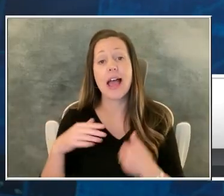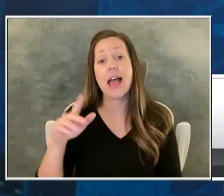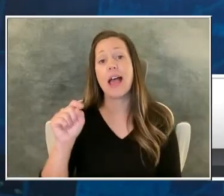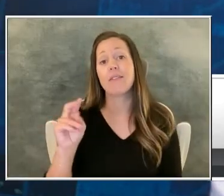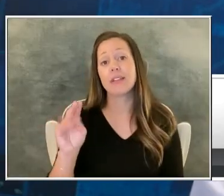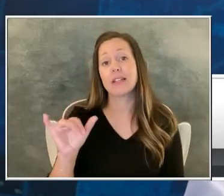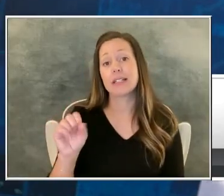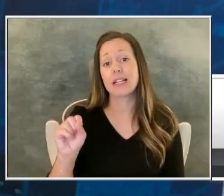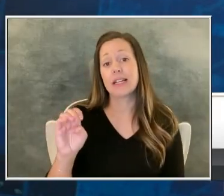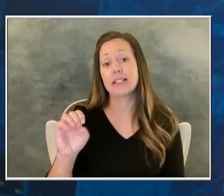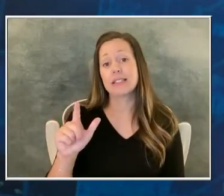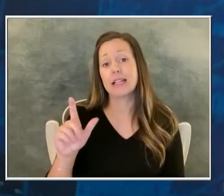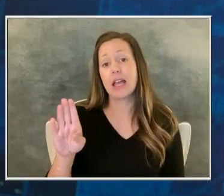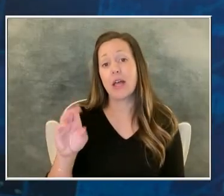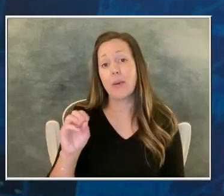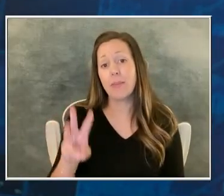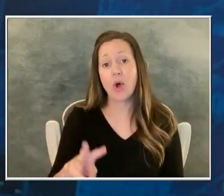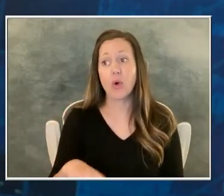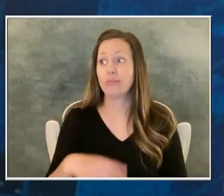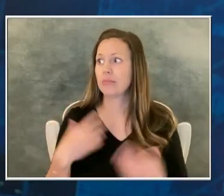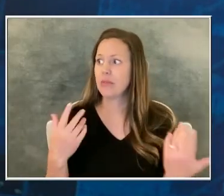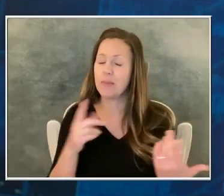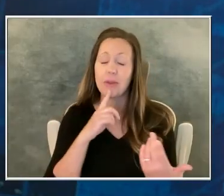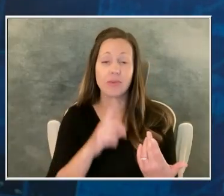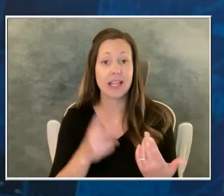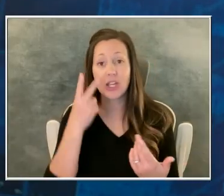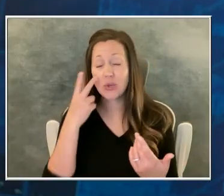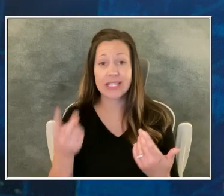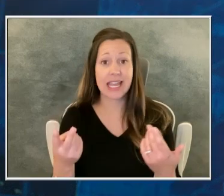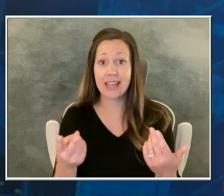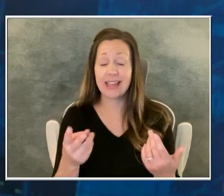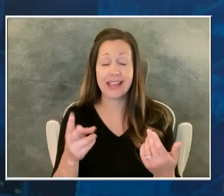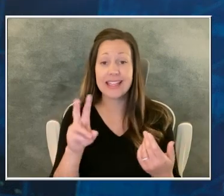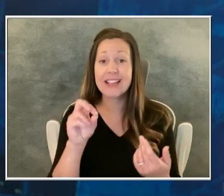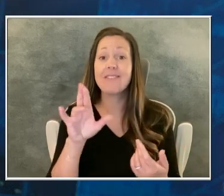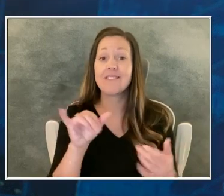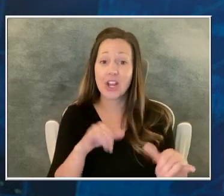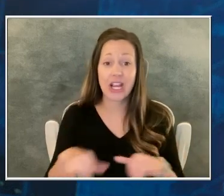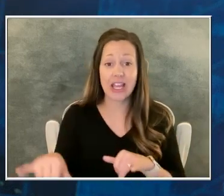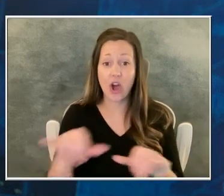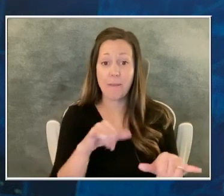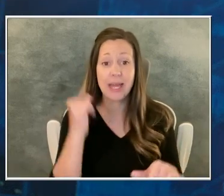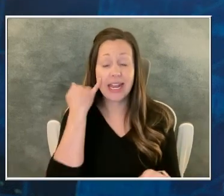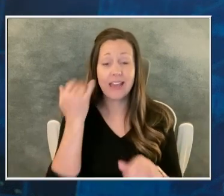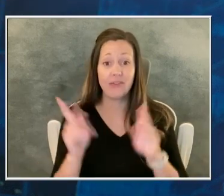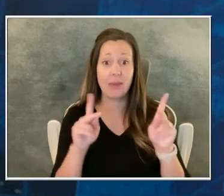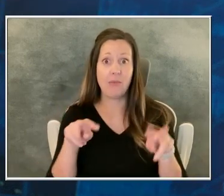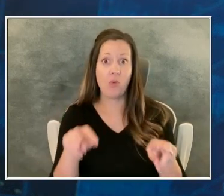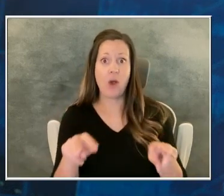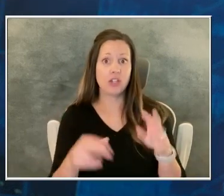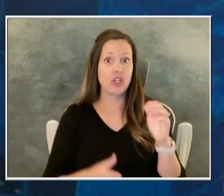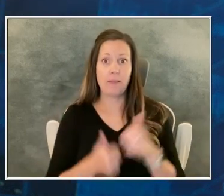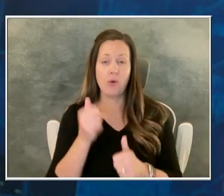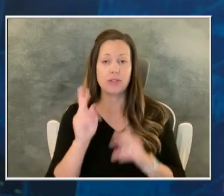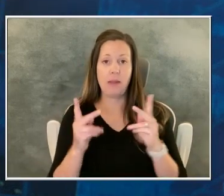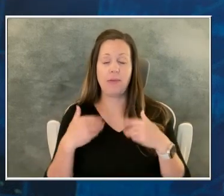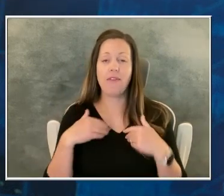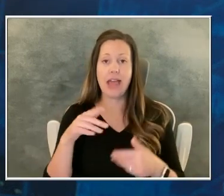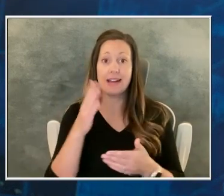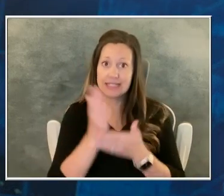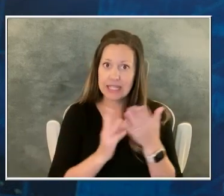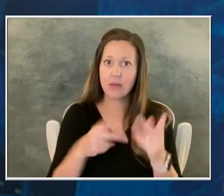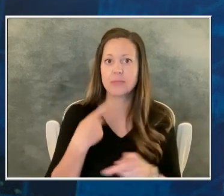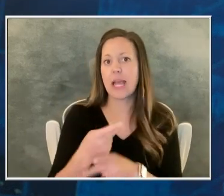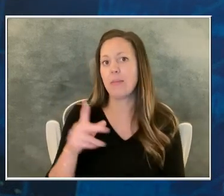picture. You really see it's extremely common. I mean, if anybody's watching out there, most people have had issues with tendon pain at some point in their